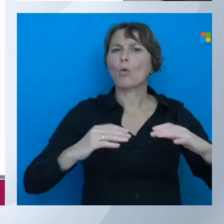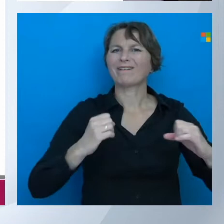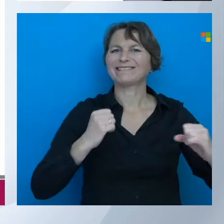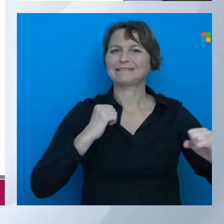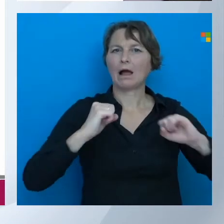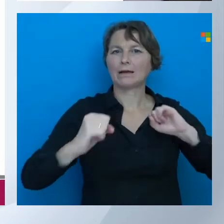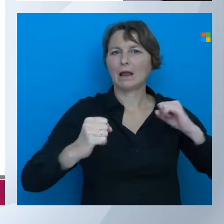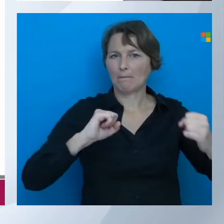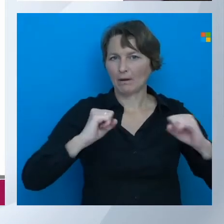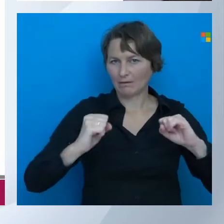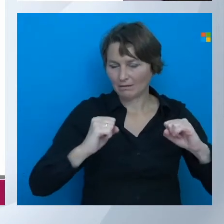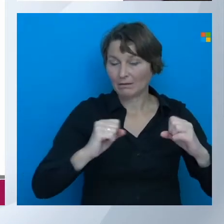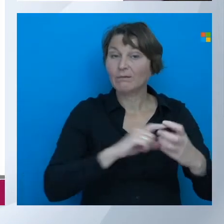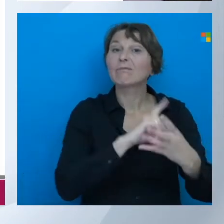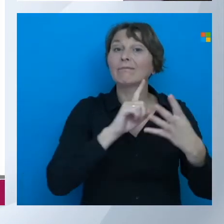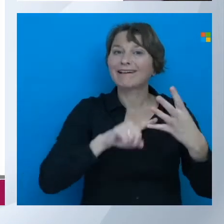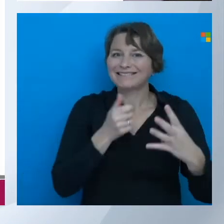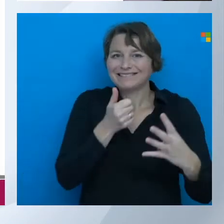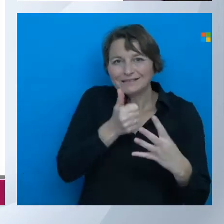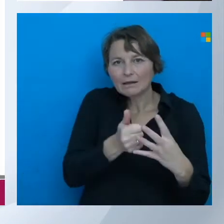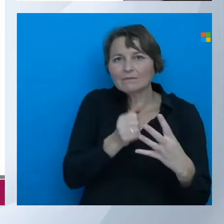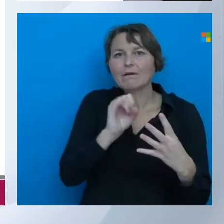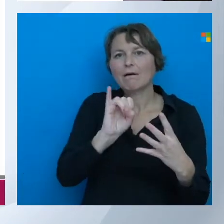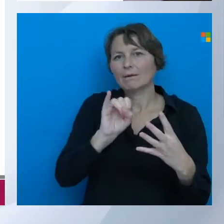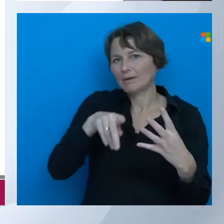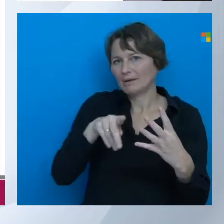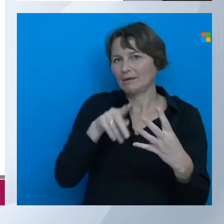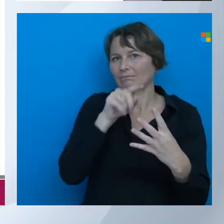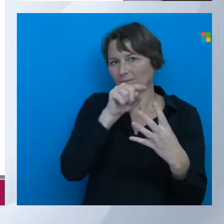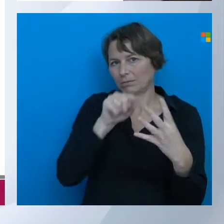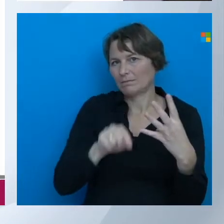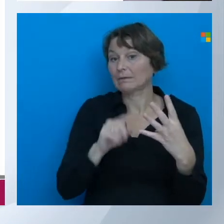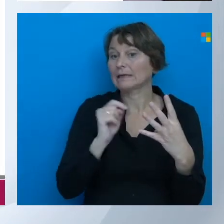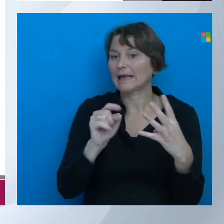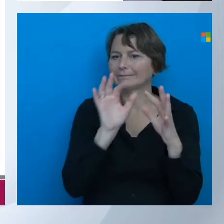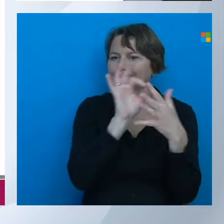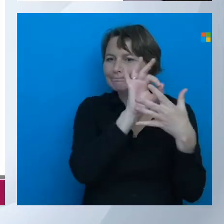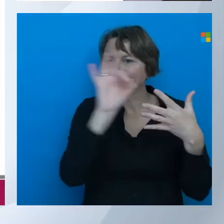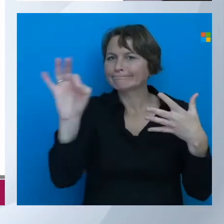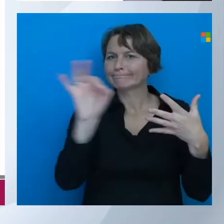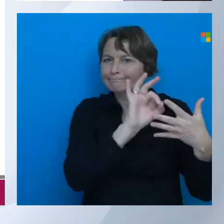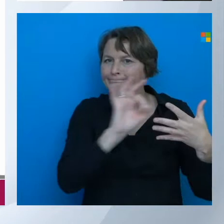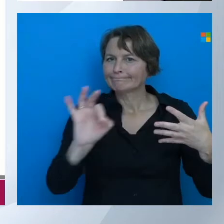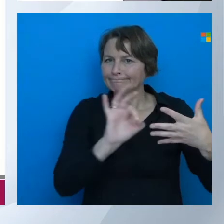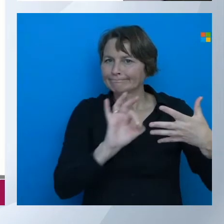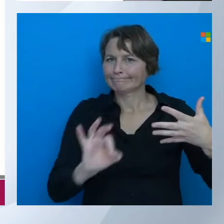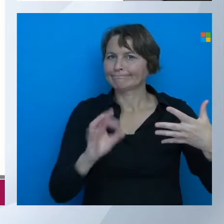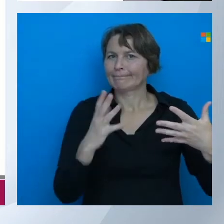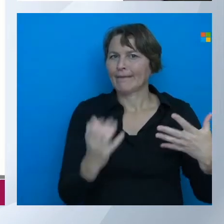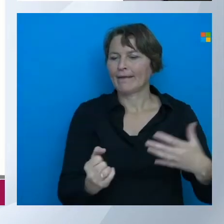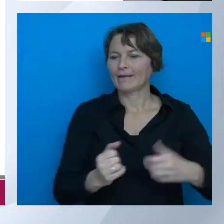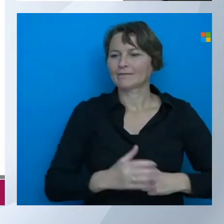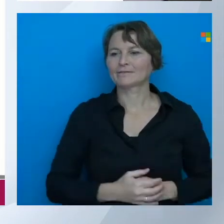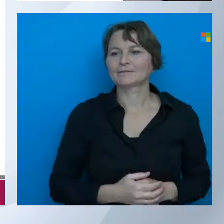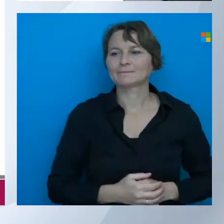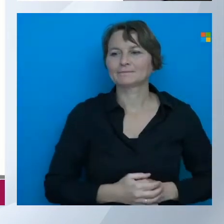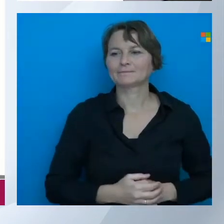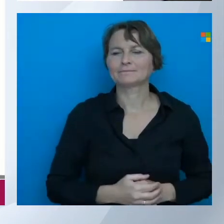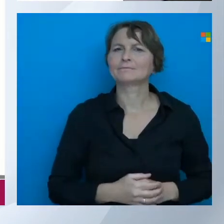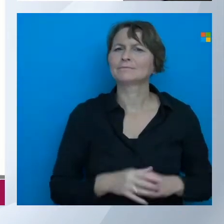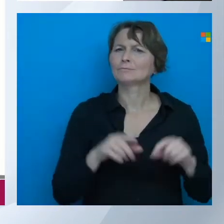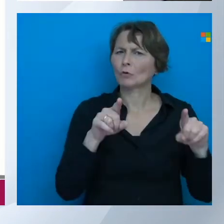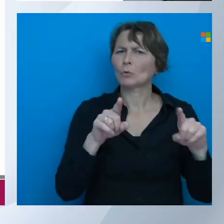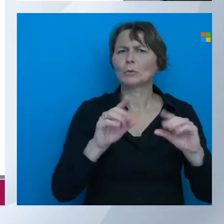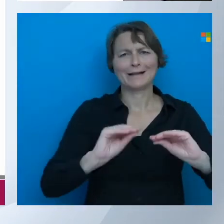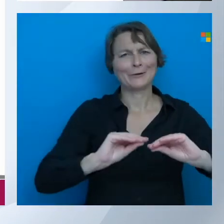address itself. So this already allows you to basically have a cool reference guide to